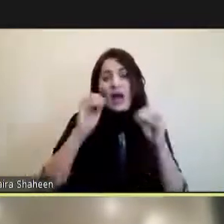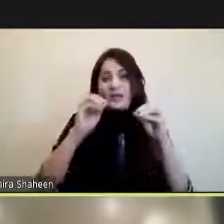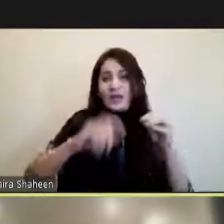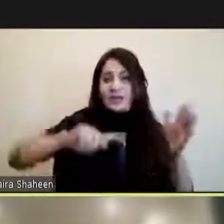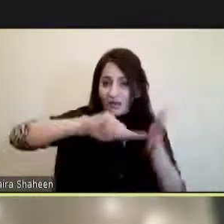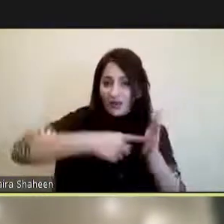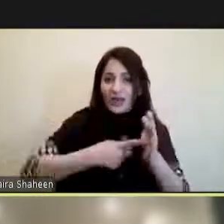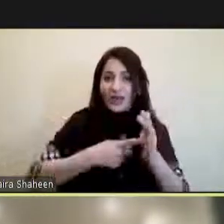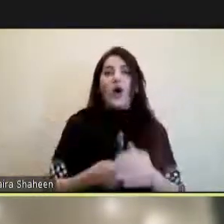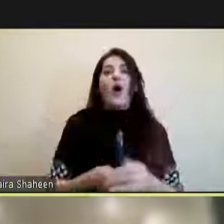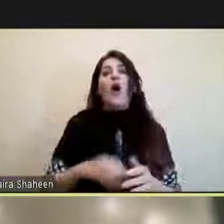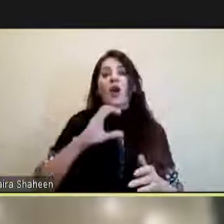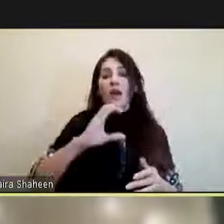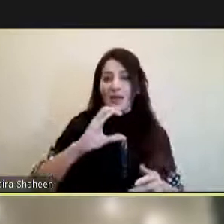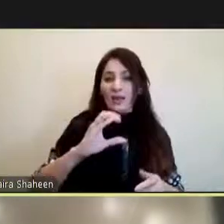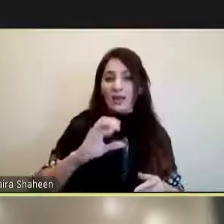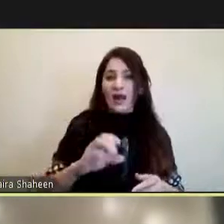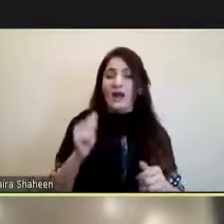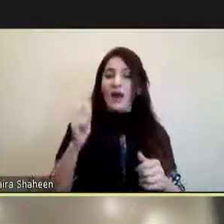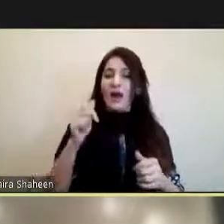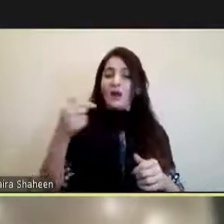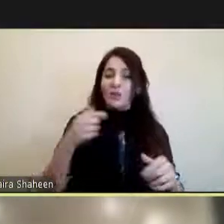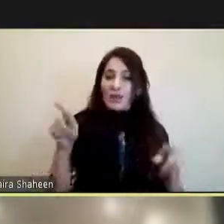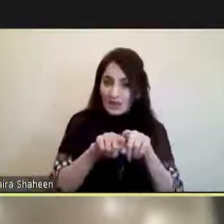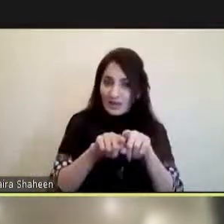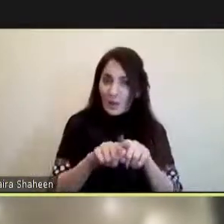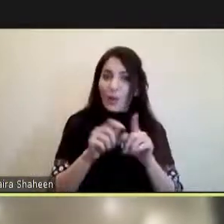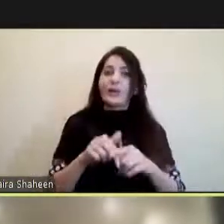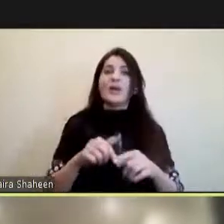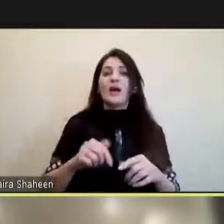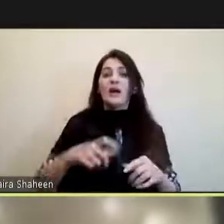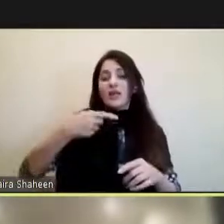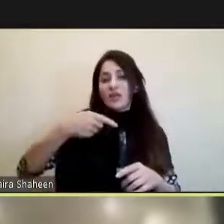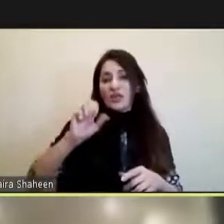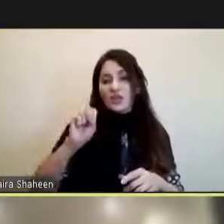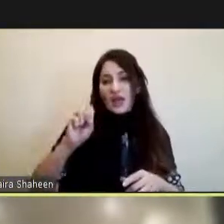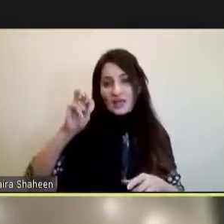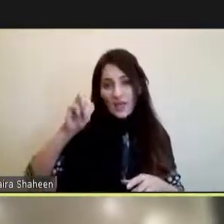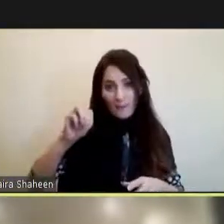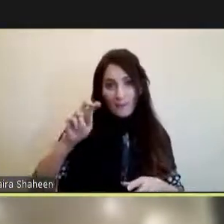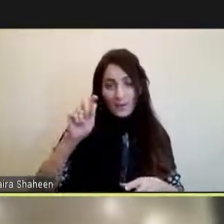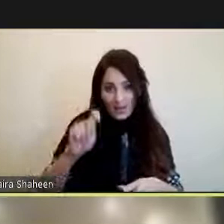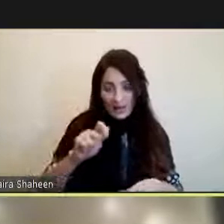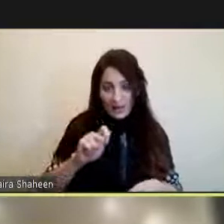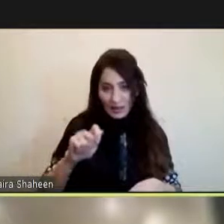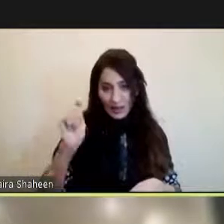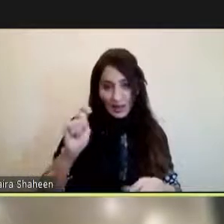Clara Arandayan, Insights Manager, Assistive Tech from the GSMA. Please go ahead, Michael and